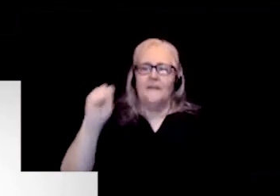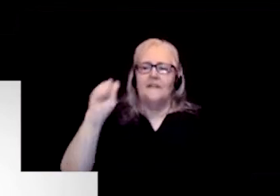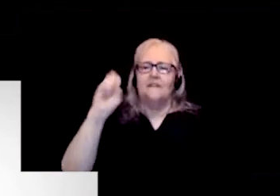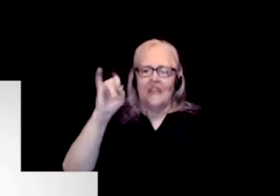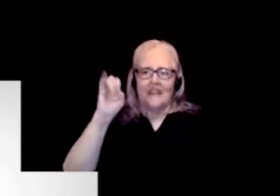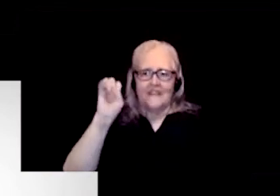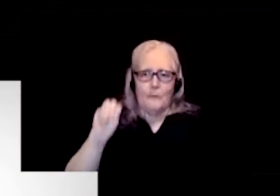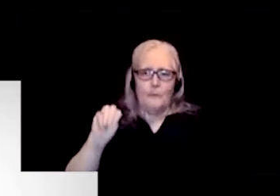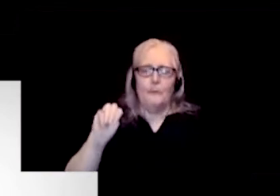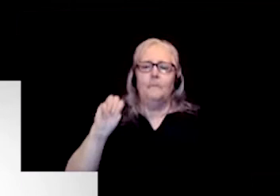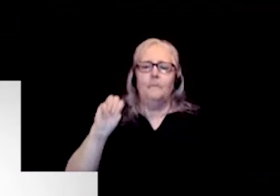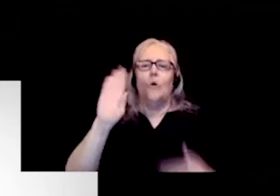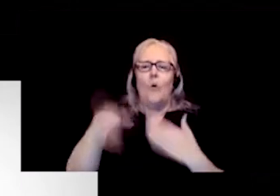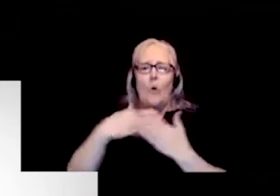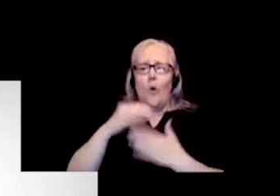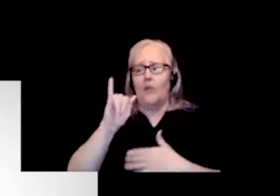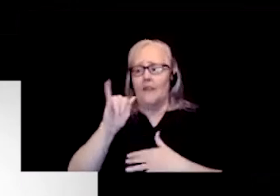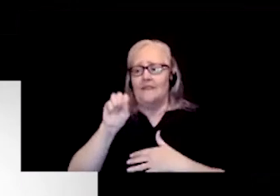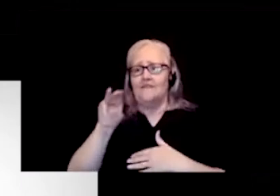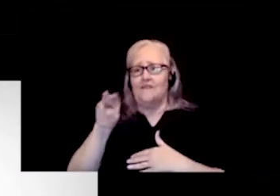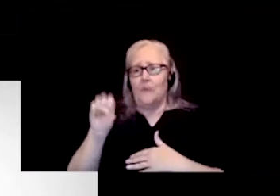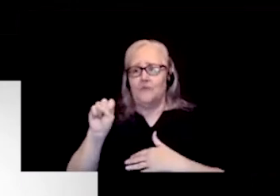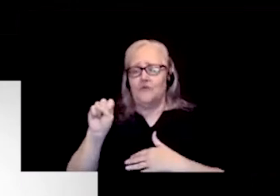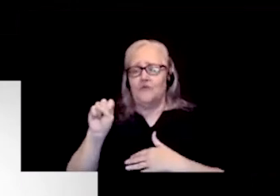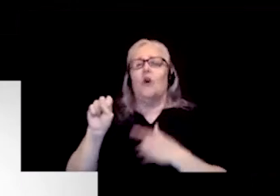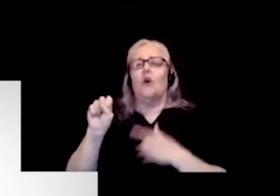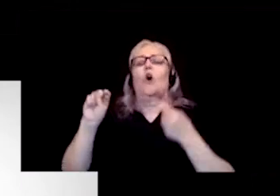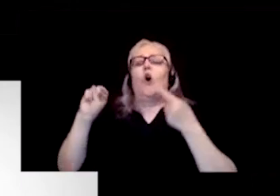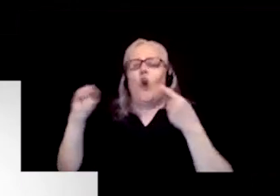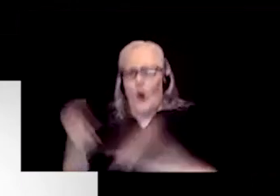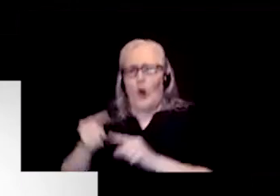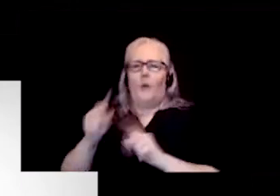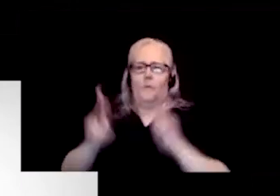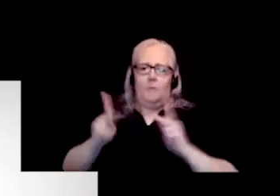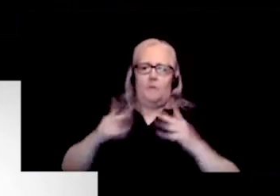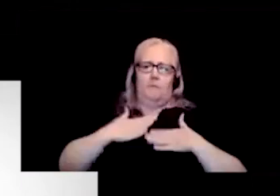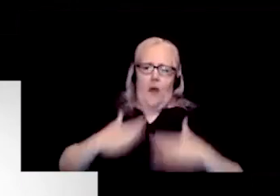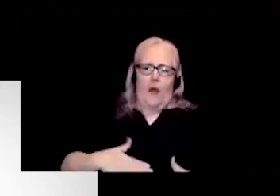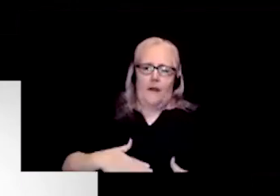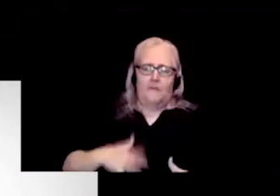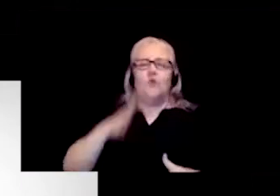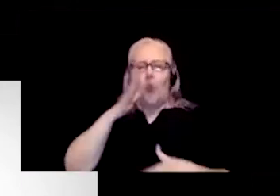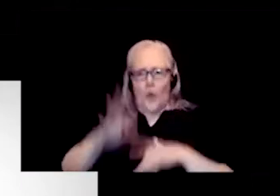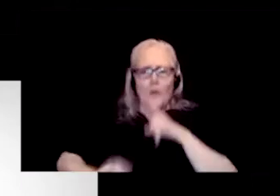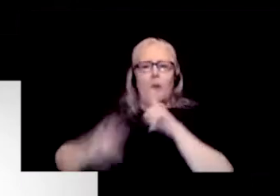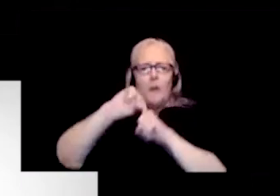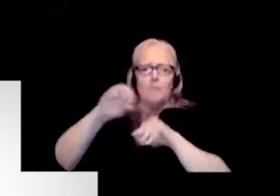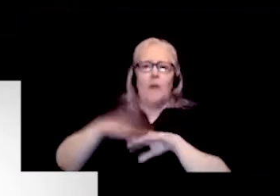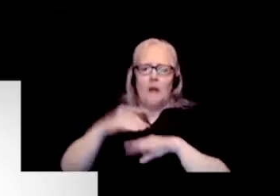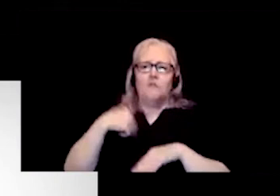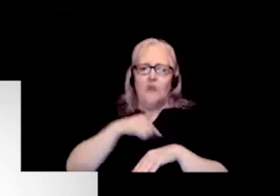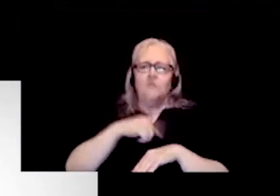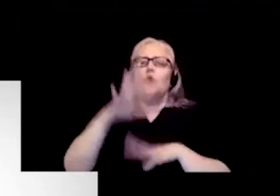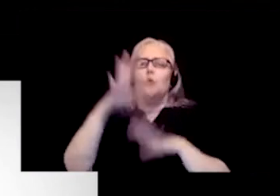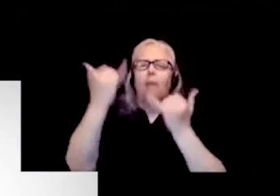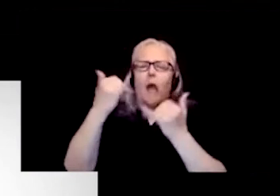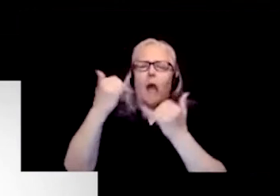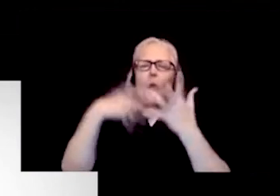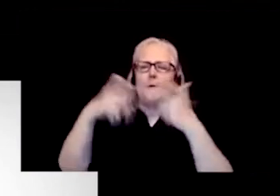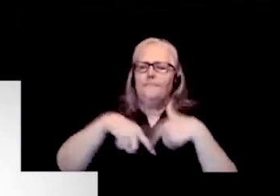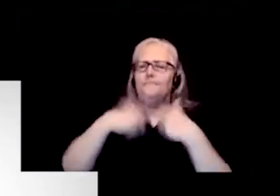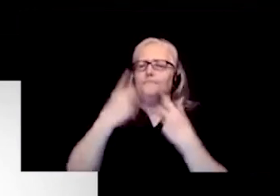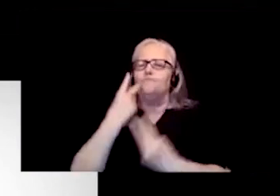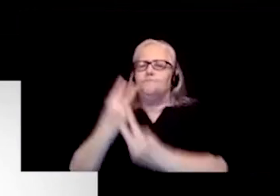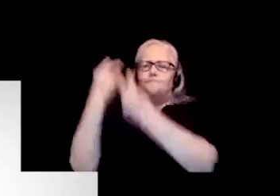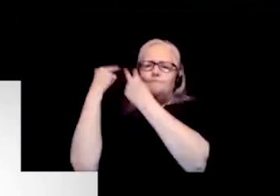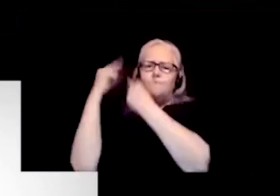these hurt. They impact us. So let me take us back 400 years. We talked about the